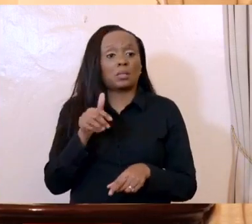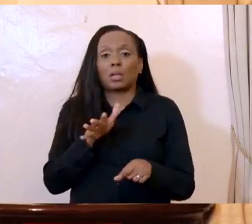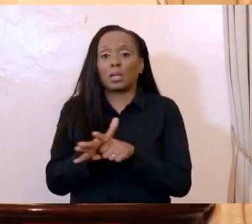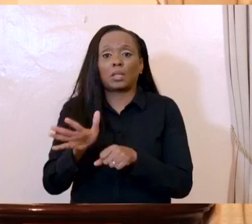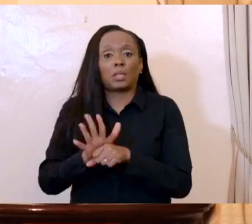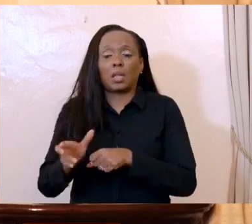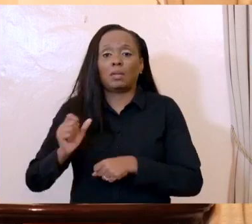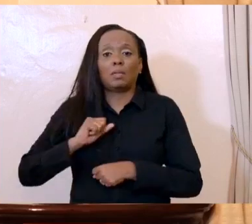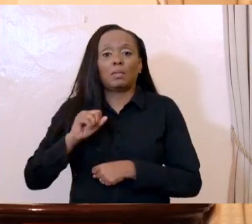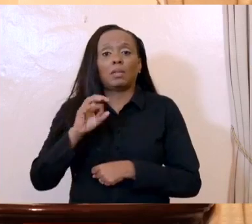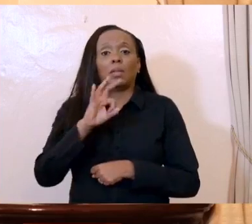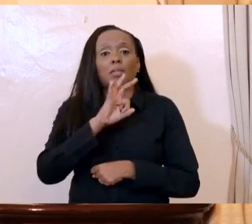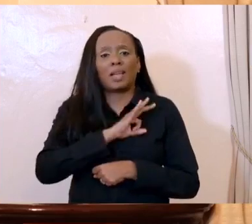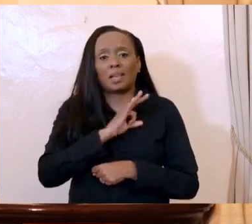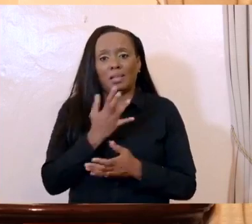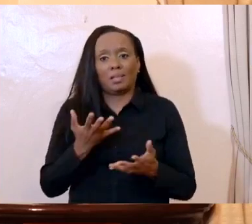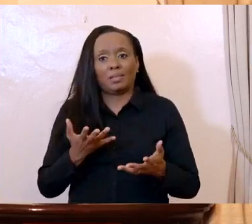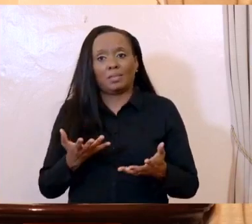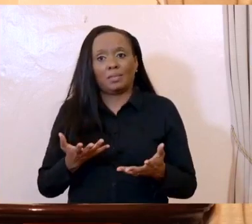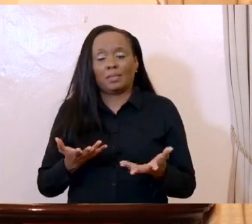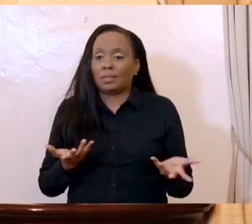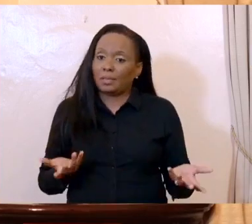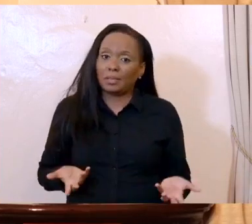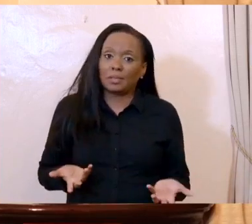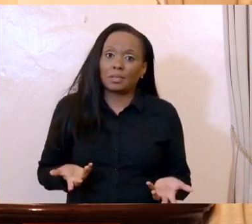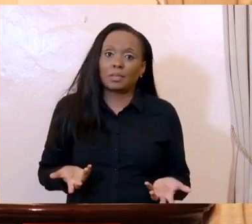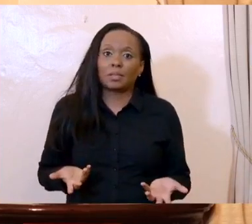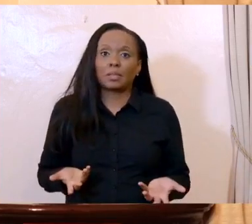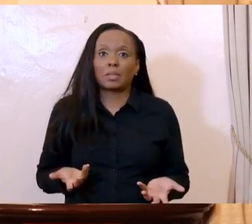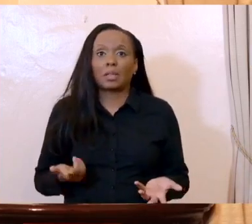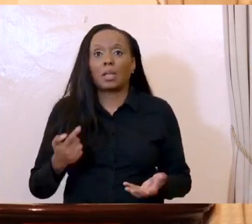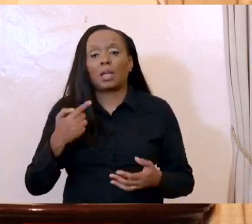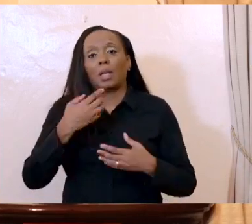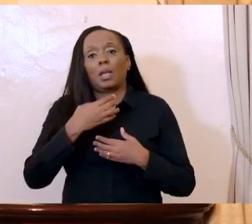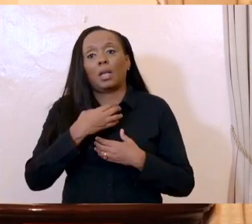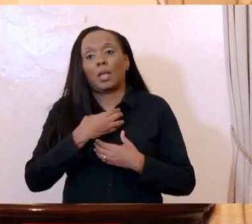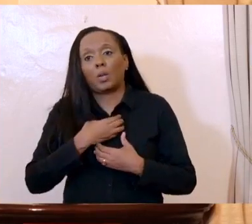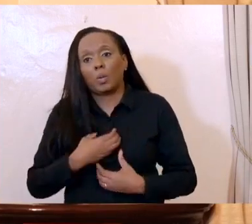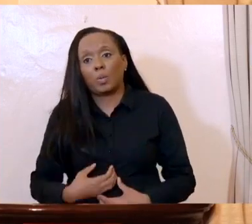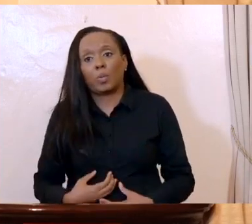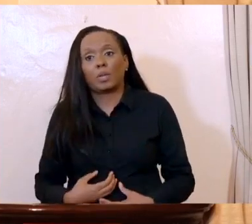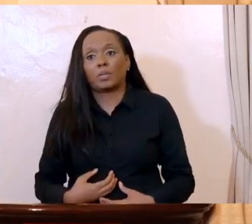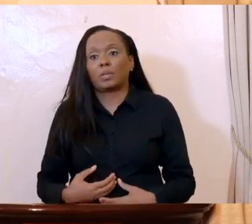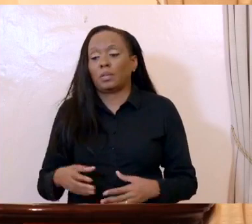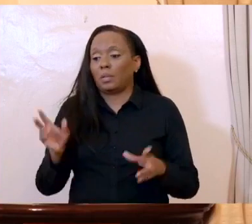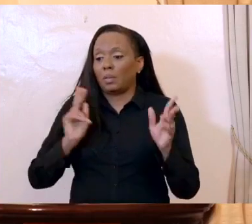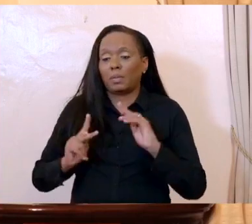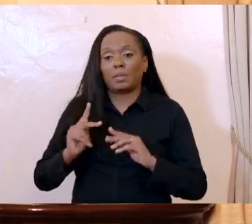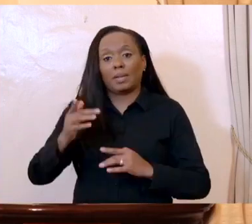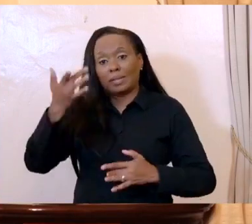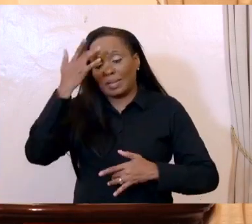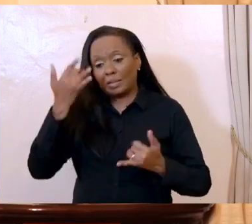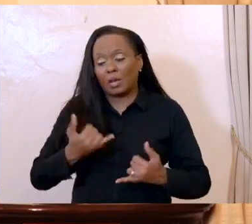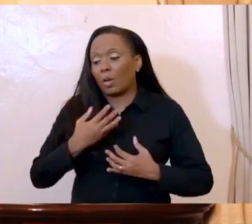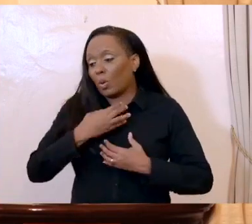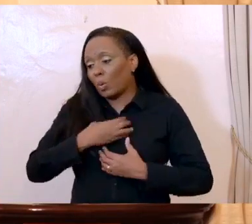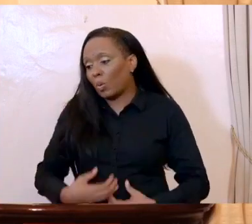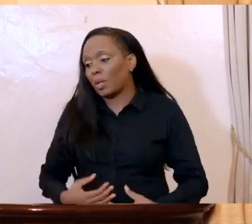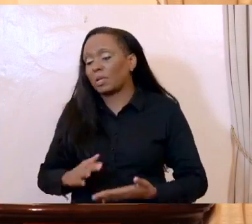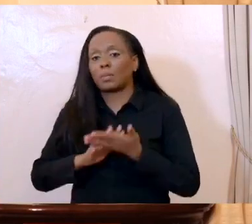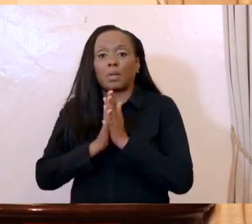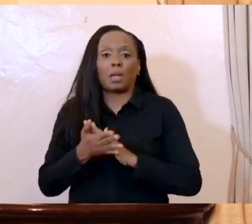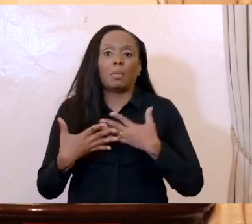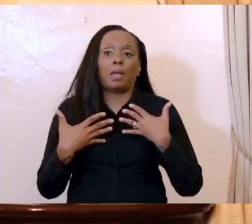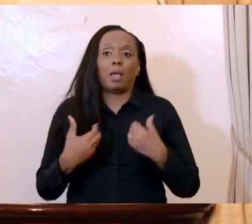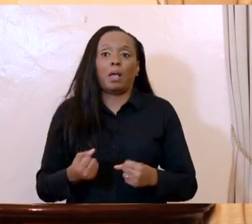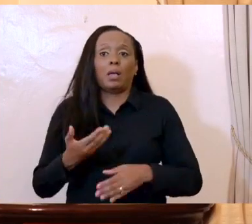from that. So, as I said, I wish everybody is sick a speedy recovery, and I look forward to when we